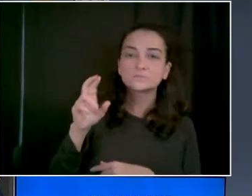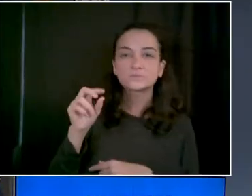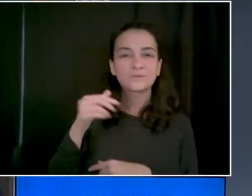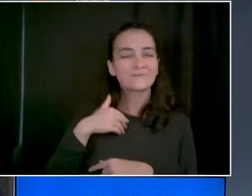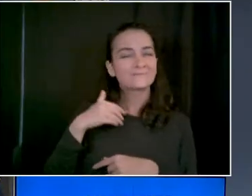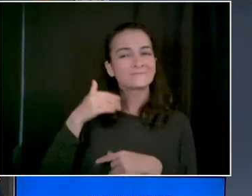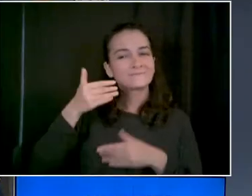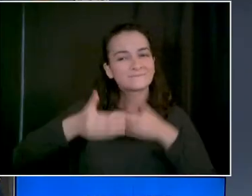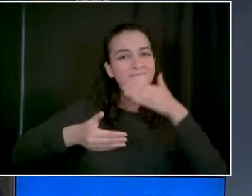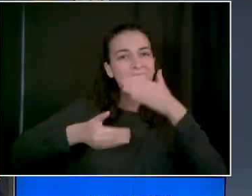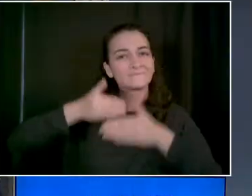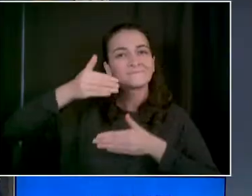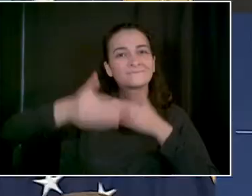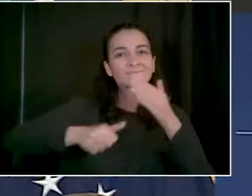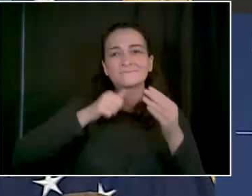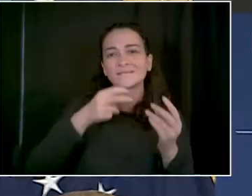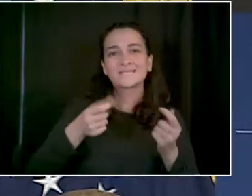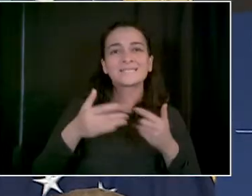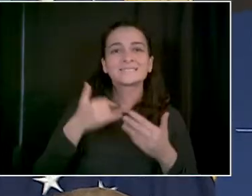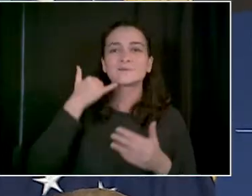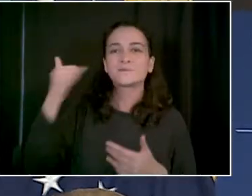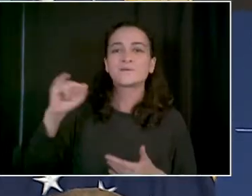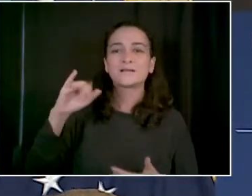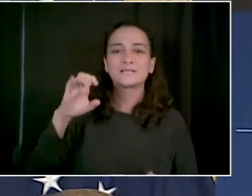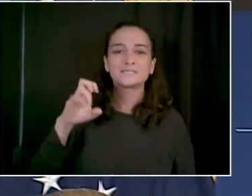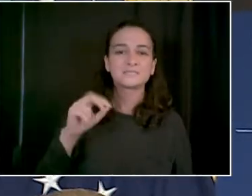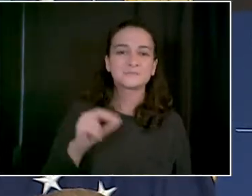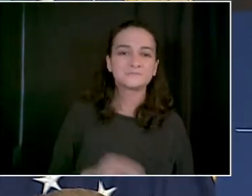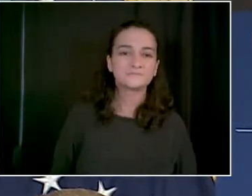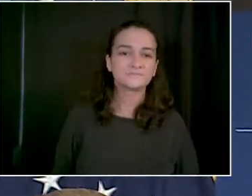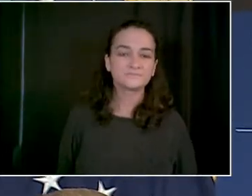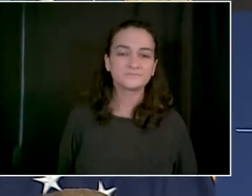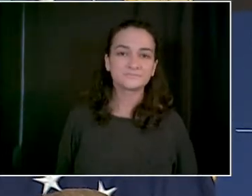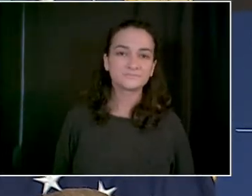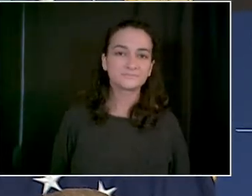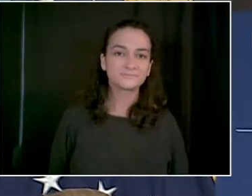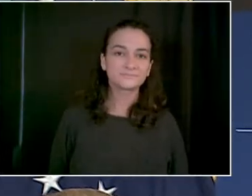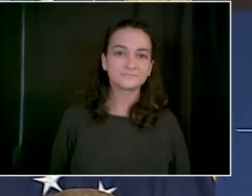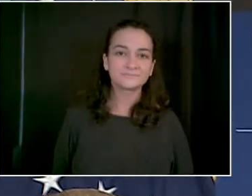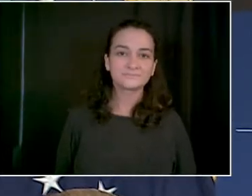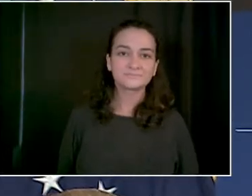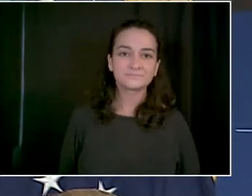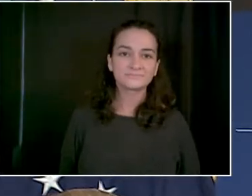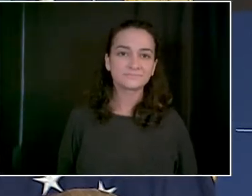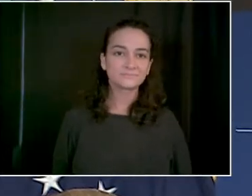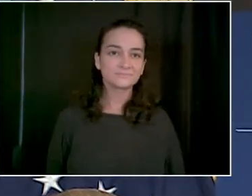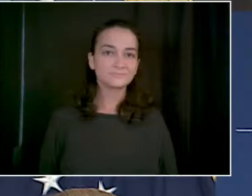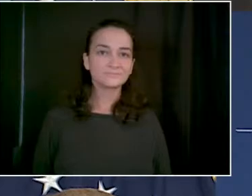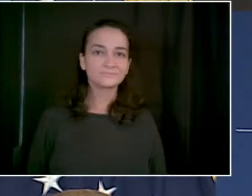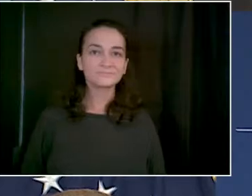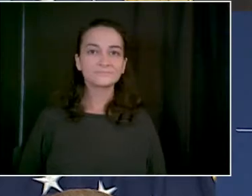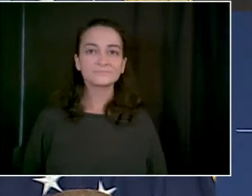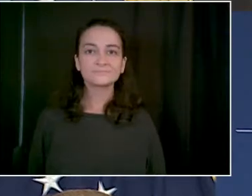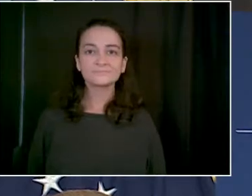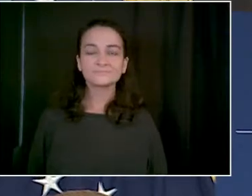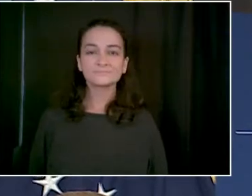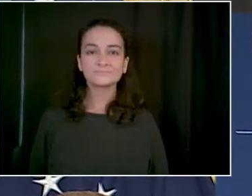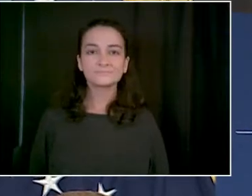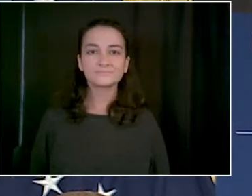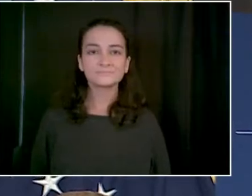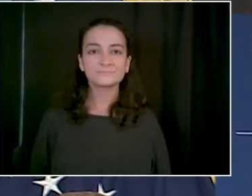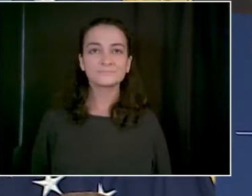room when they were giving the gang symbols? Yeah. Okay. Yeah, we're still looking into that situation. Internal Affairs has it. We'll take a look at what phone it was. We're still working